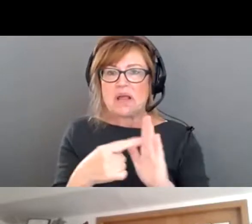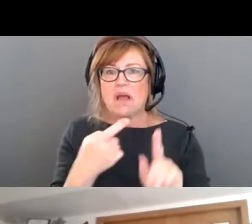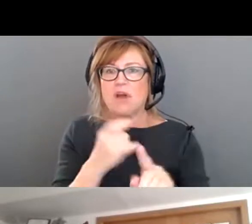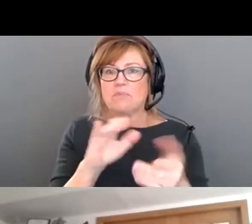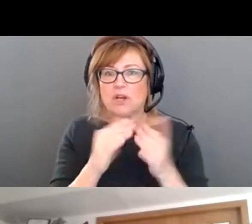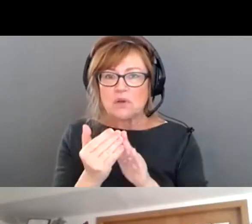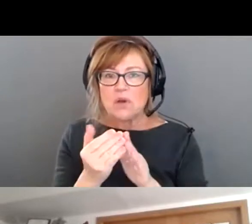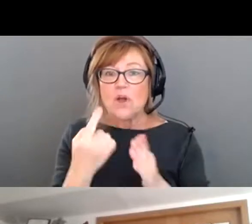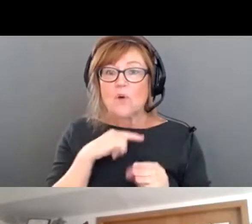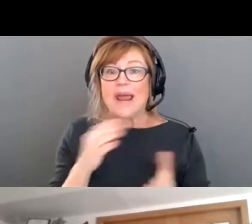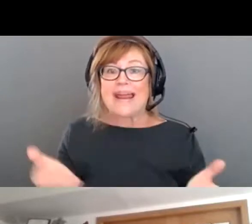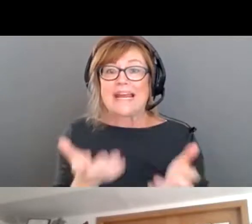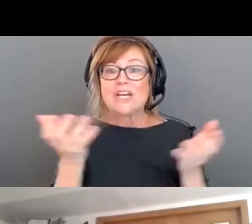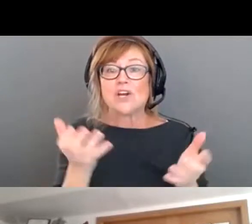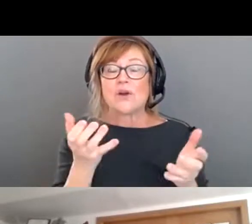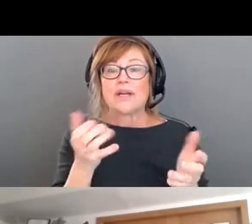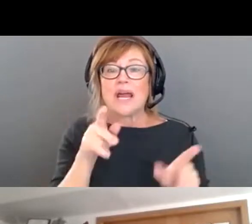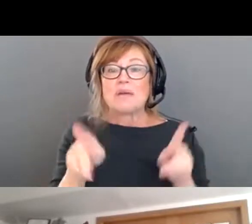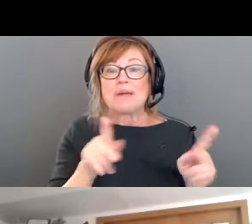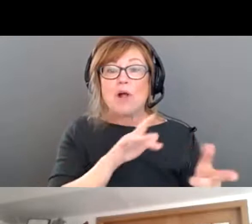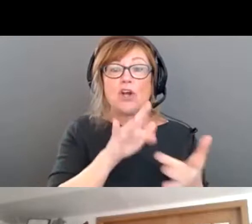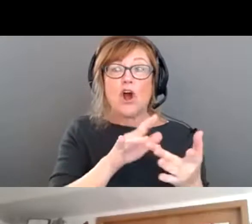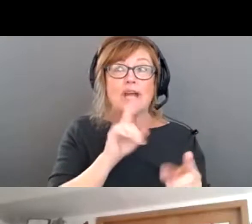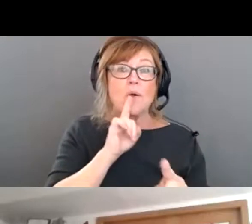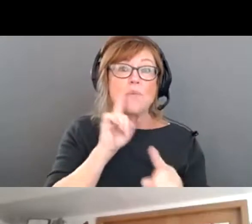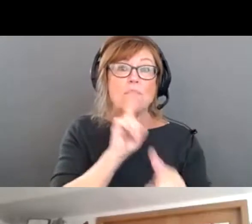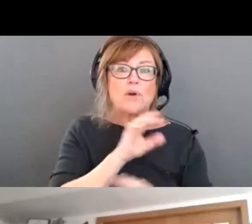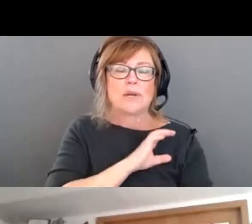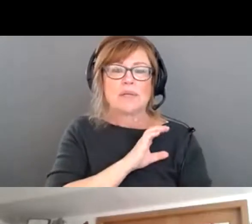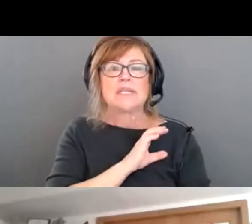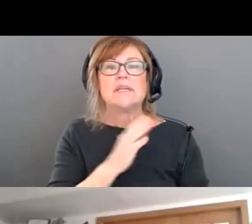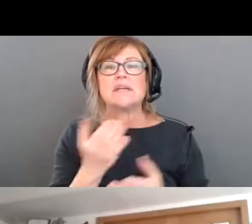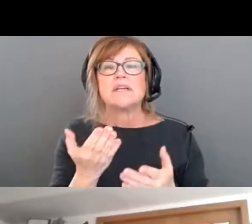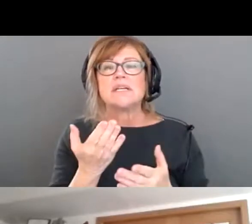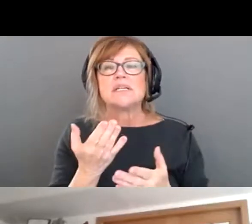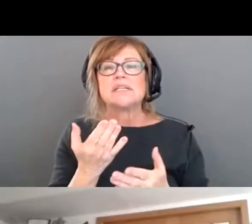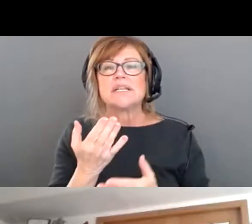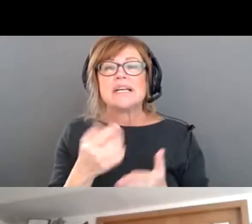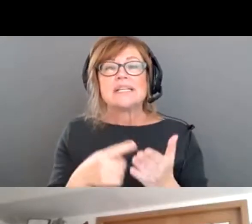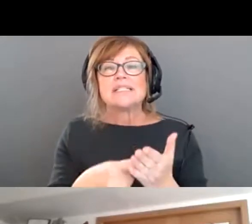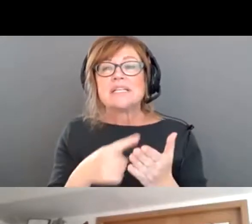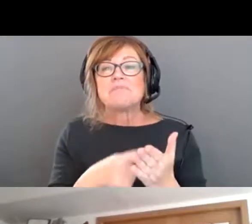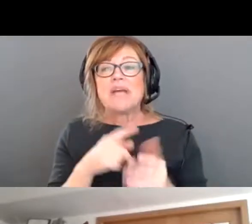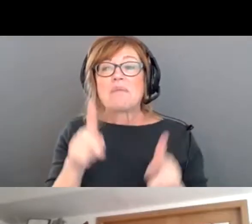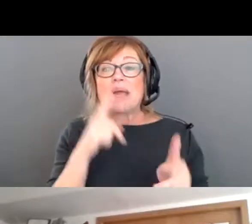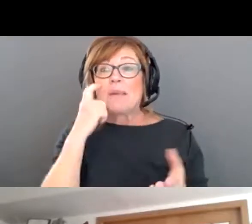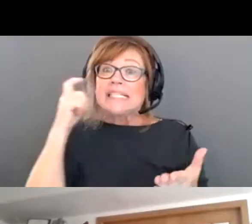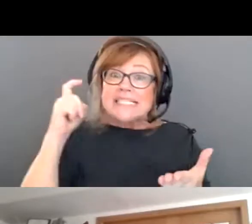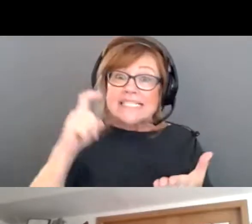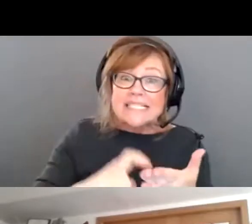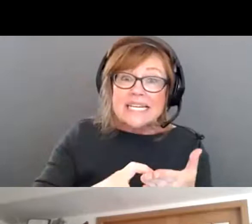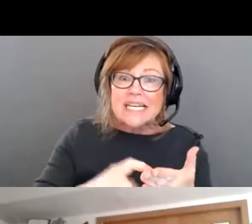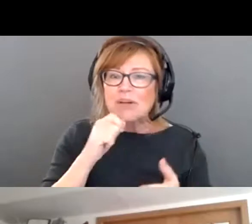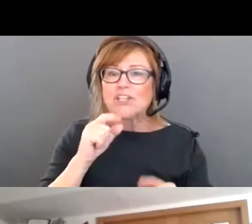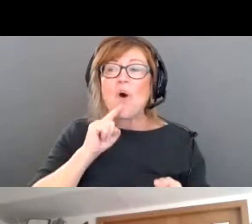people to report to police. Often unrelated individuals will not report to healthcare